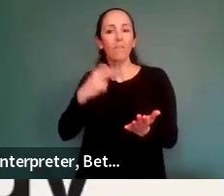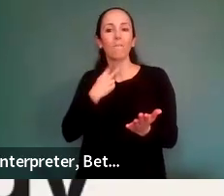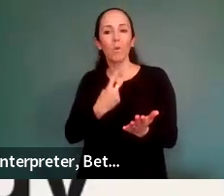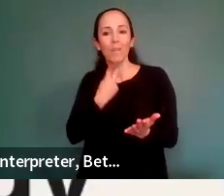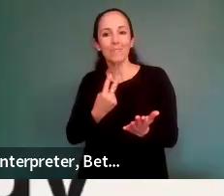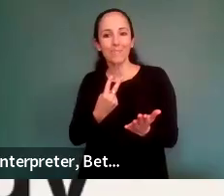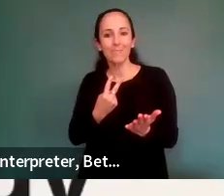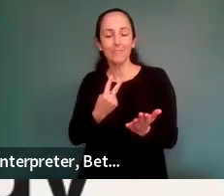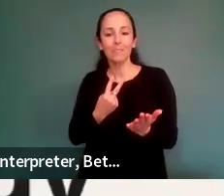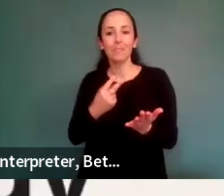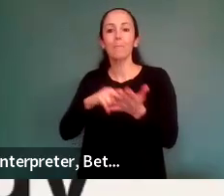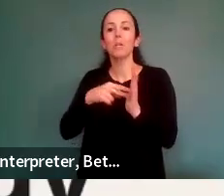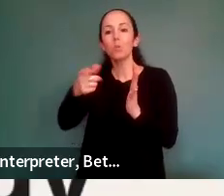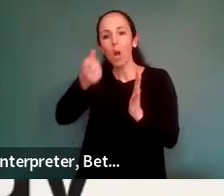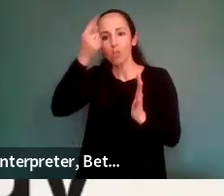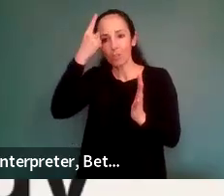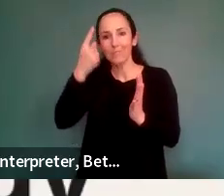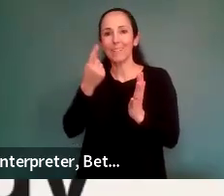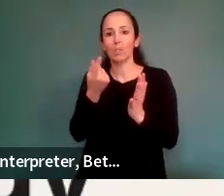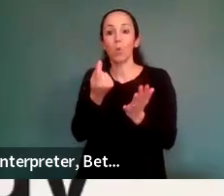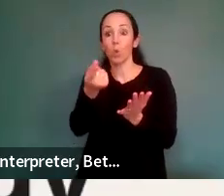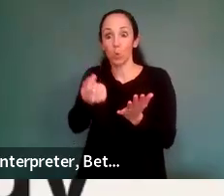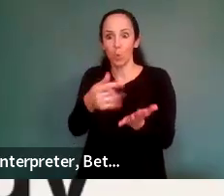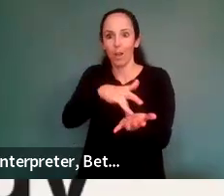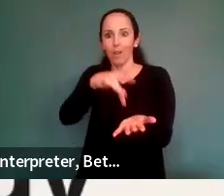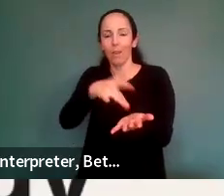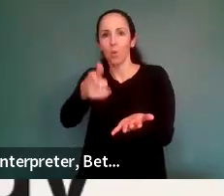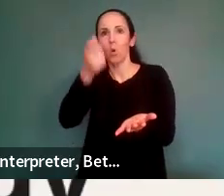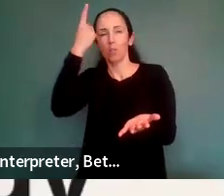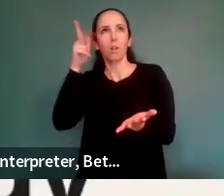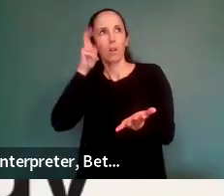so you understand what's going on an Android phone.